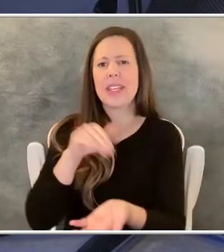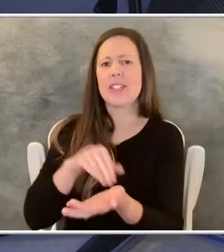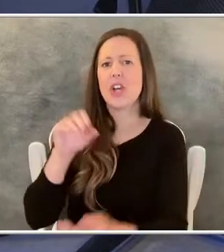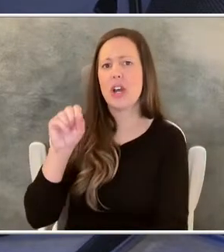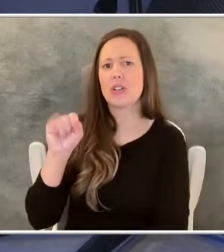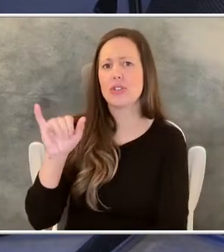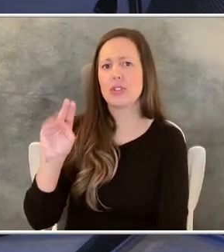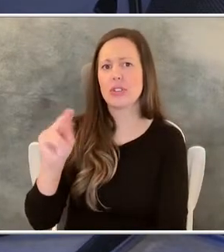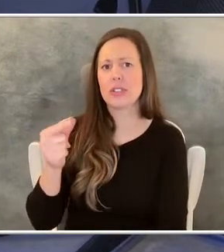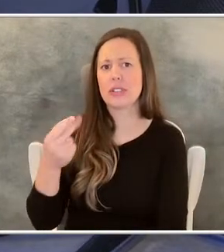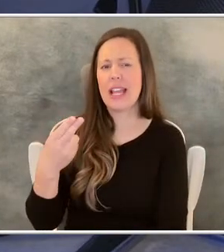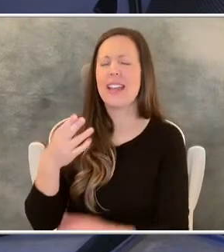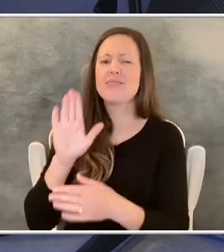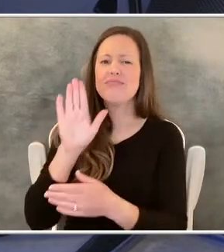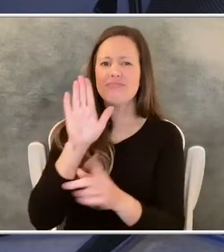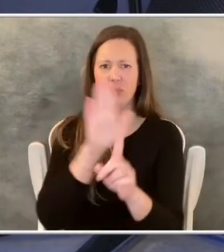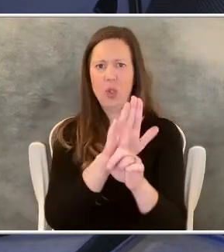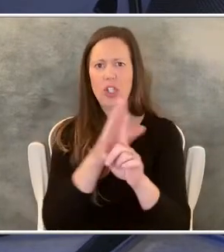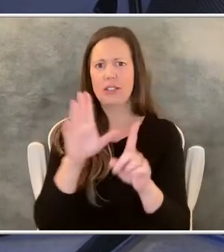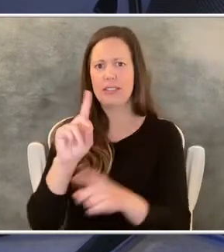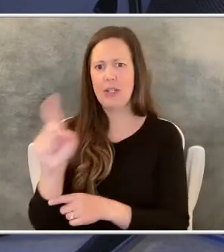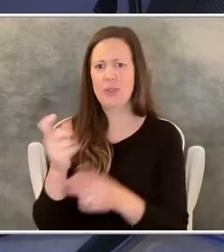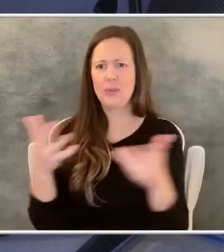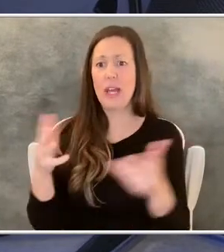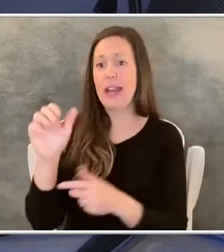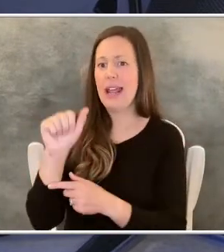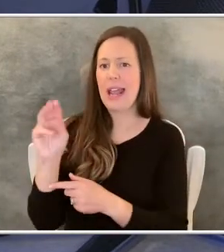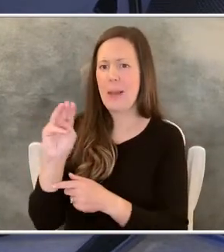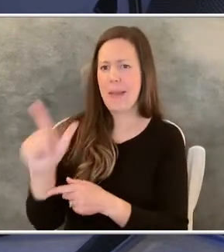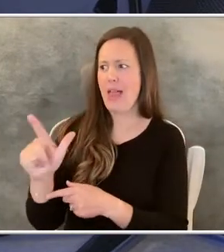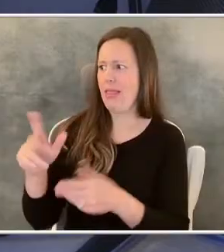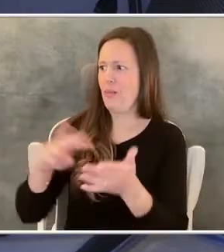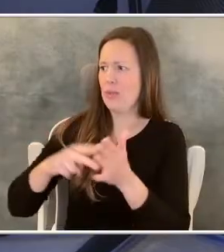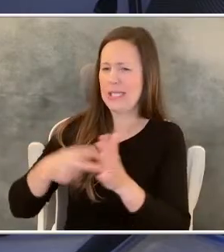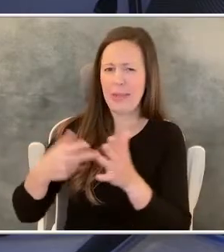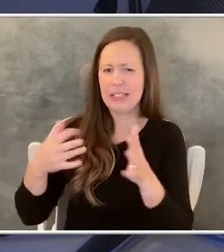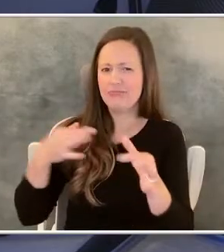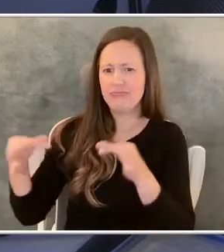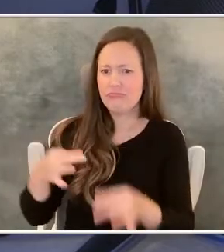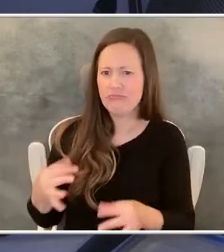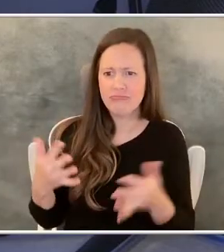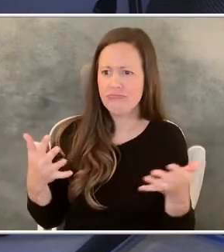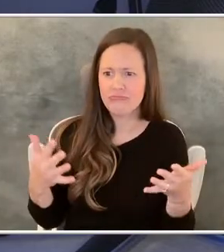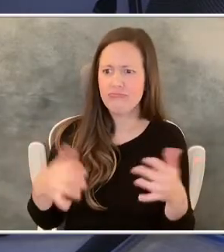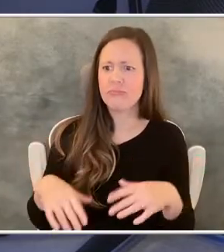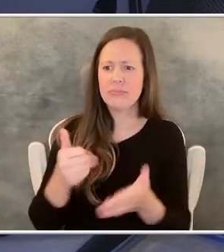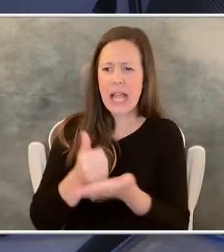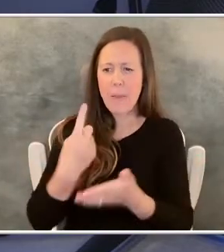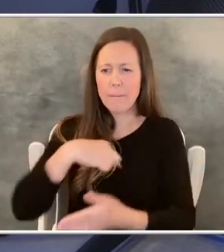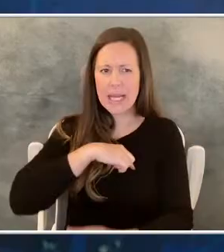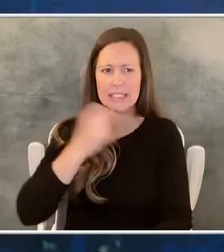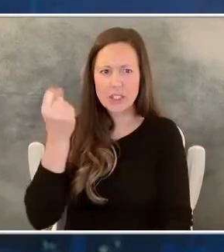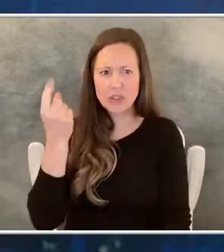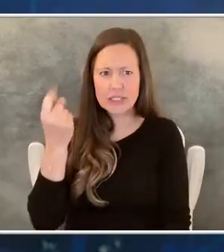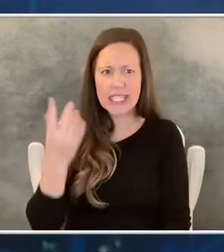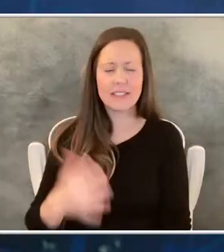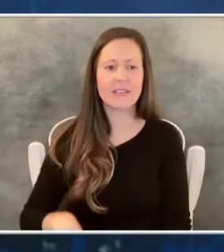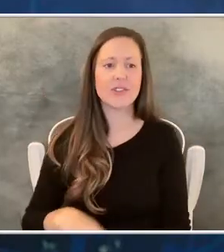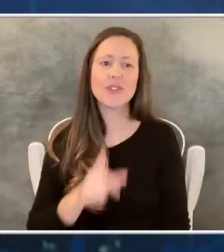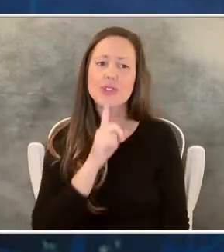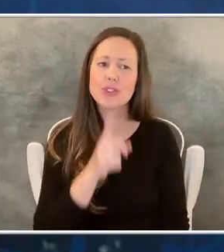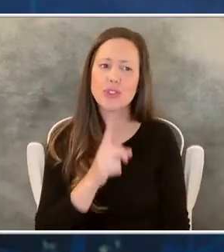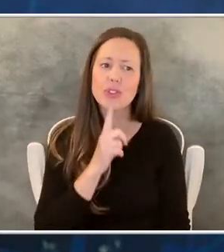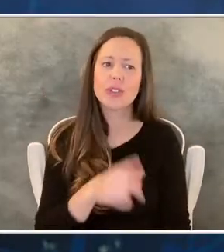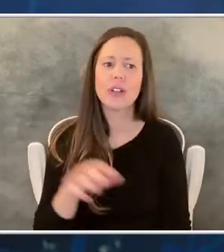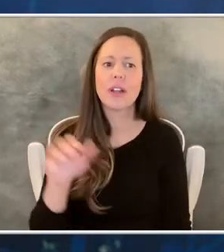diagnosis was. What is AML? Just break it down in terms that we can understand. What's going on in the body? So AML